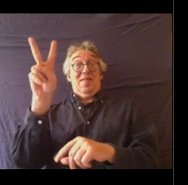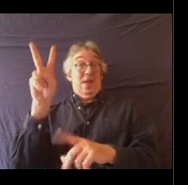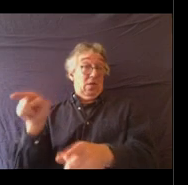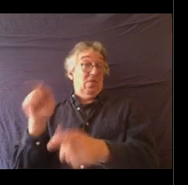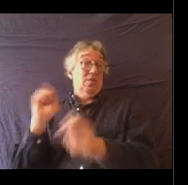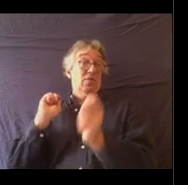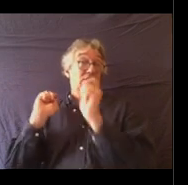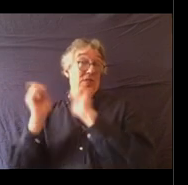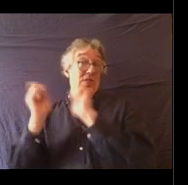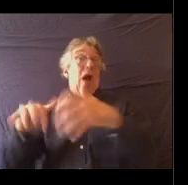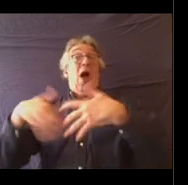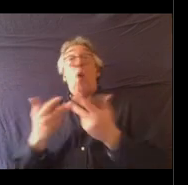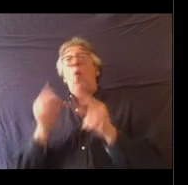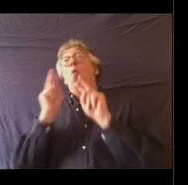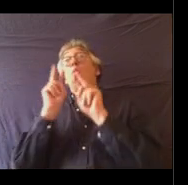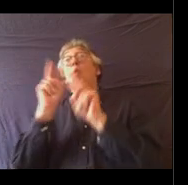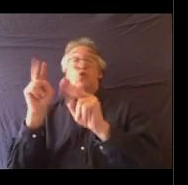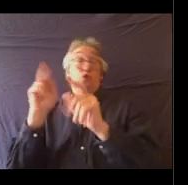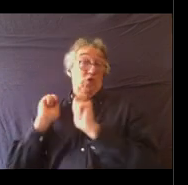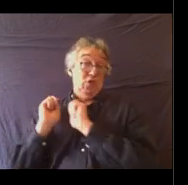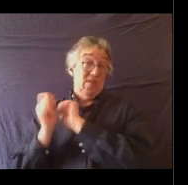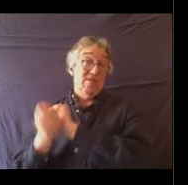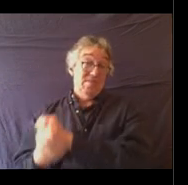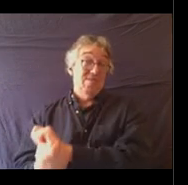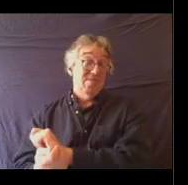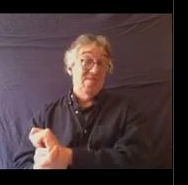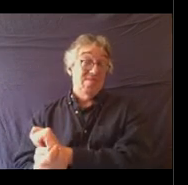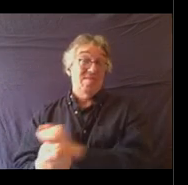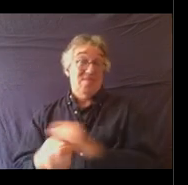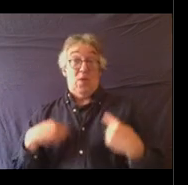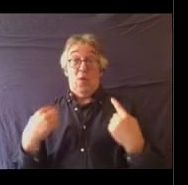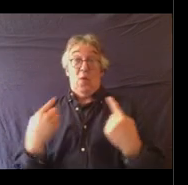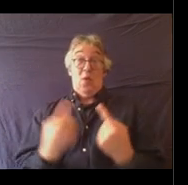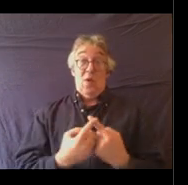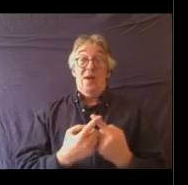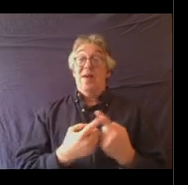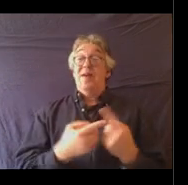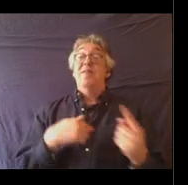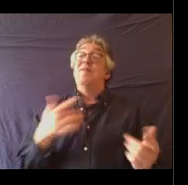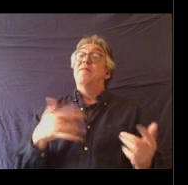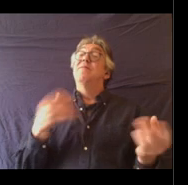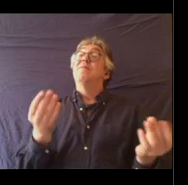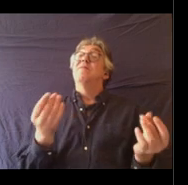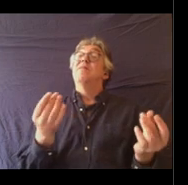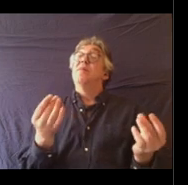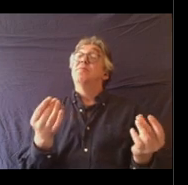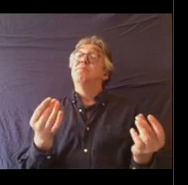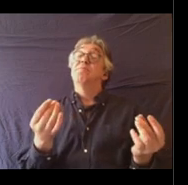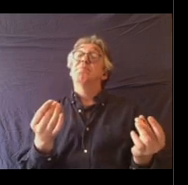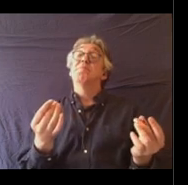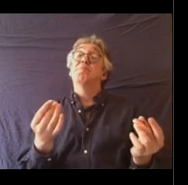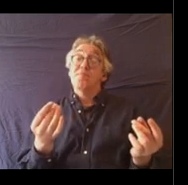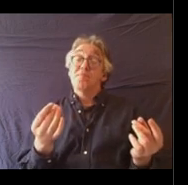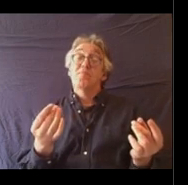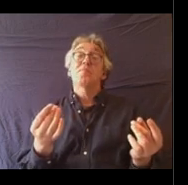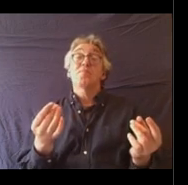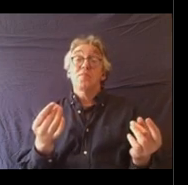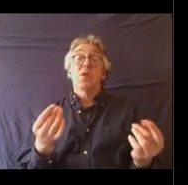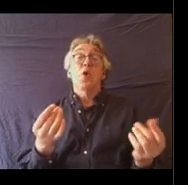we felt, and the policymakers felt, that there should be similar obligations for comparable